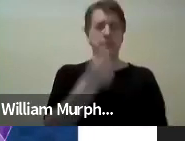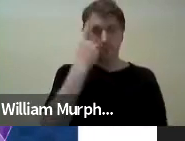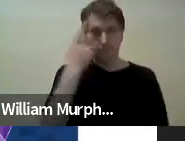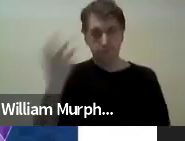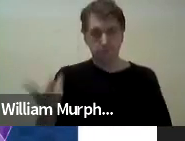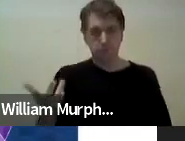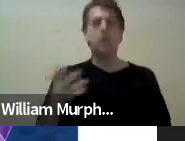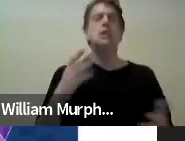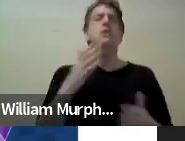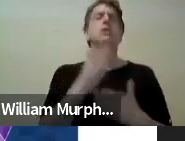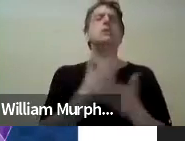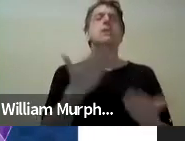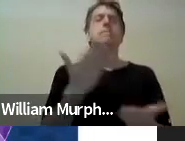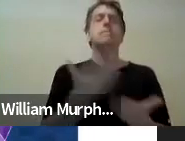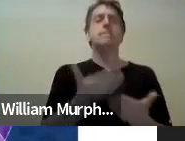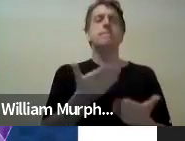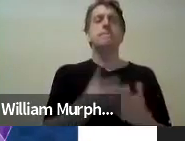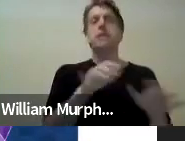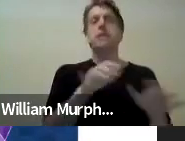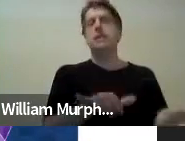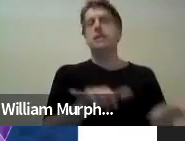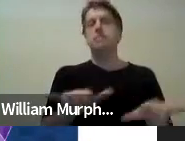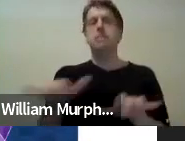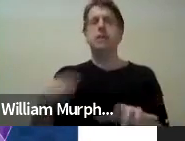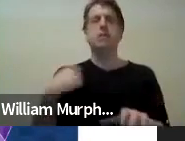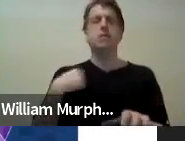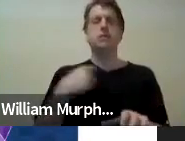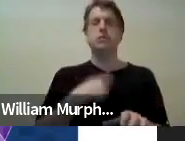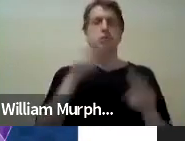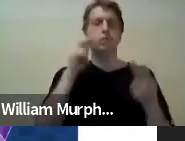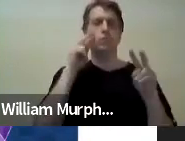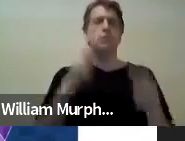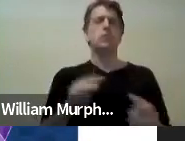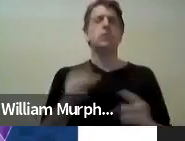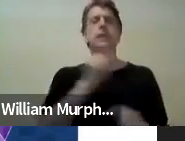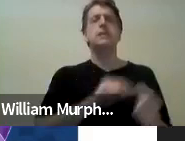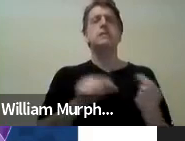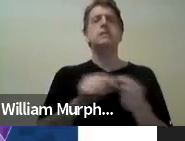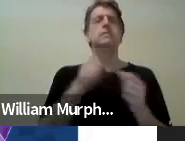So some fact patterns that we look at, specifically from